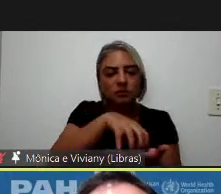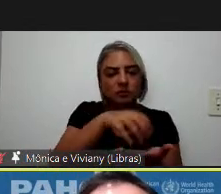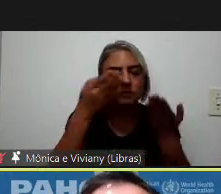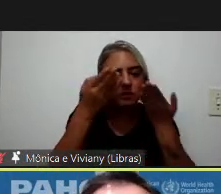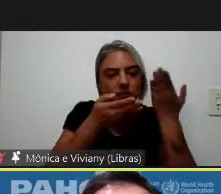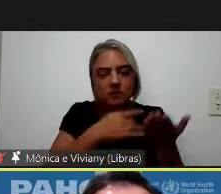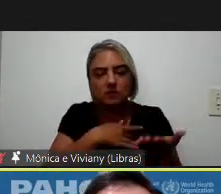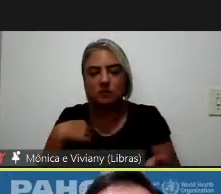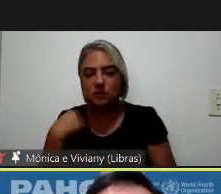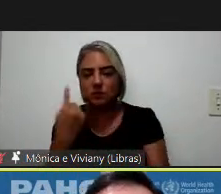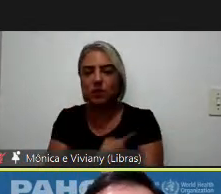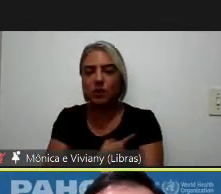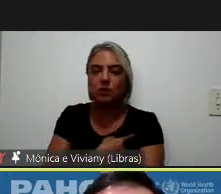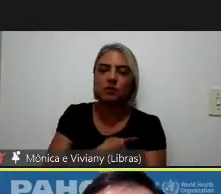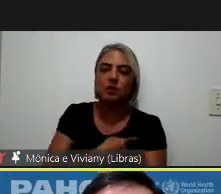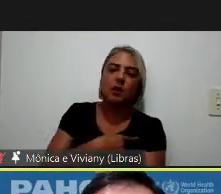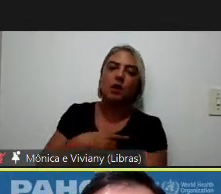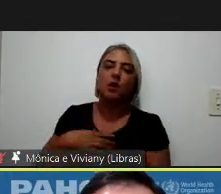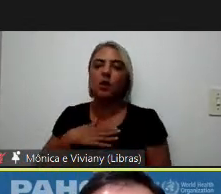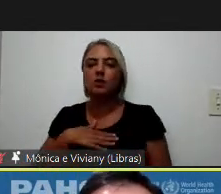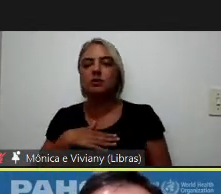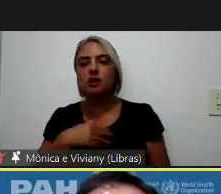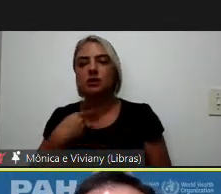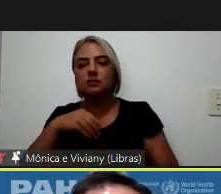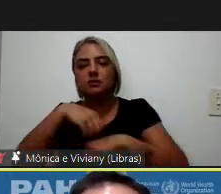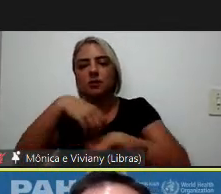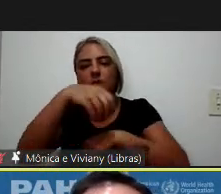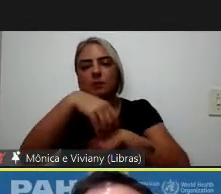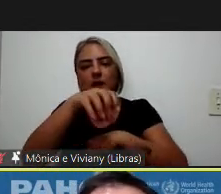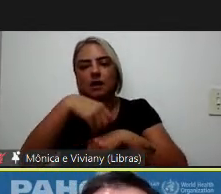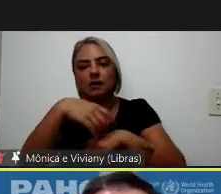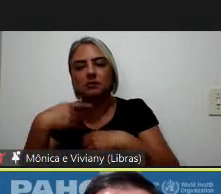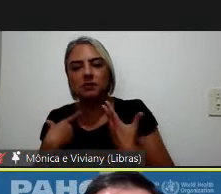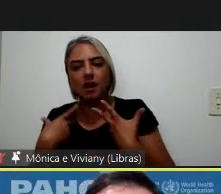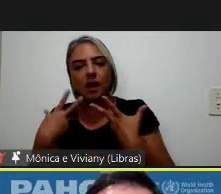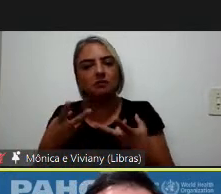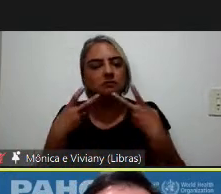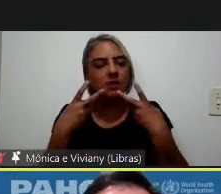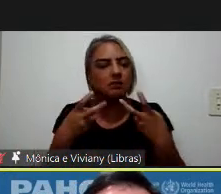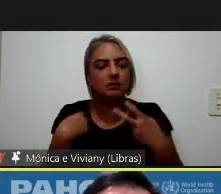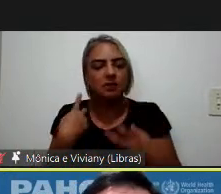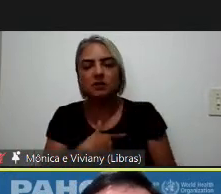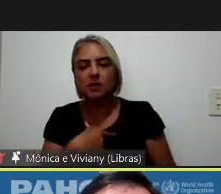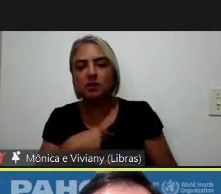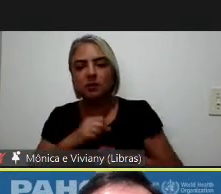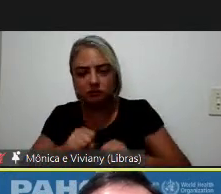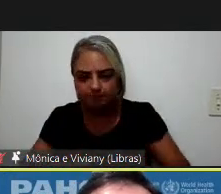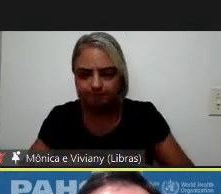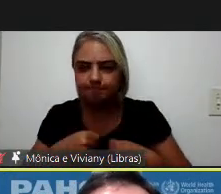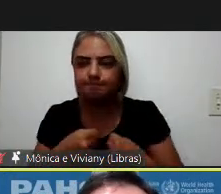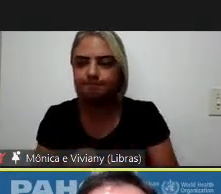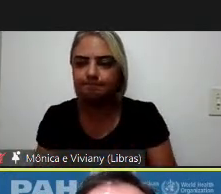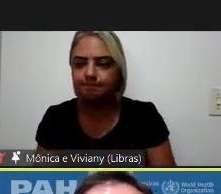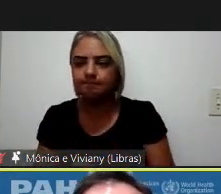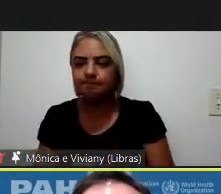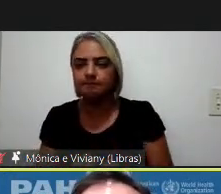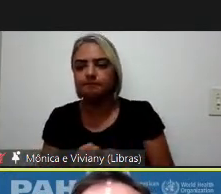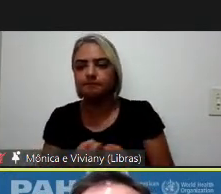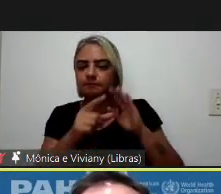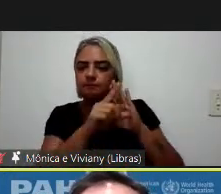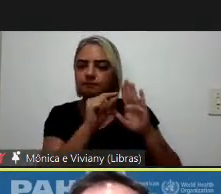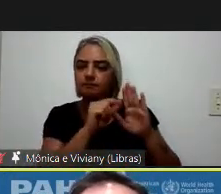is Department of Systems and Health Services. I would like to share with you our perspective in all the